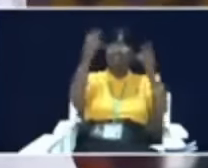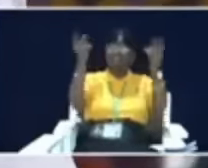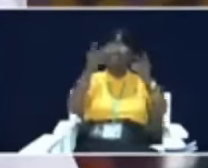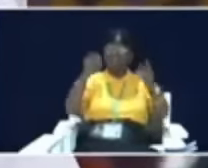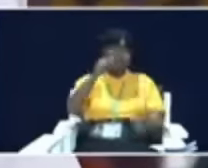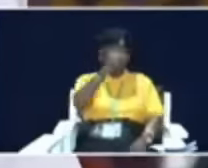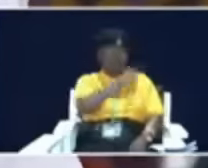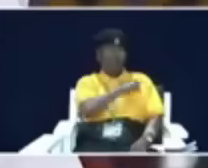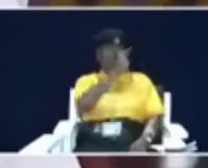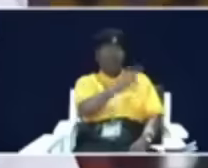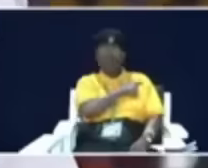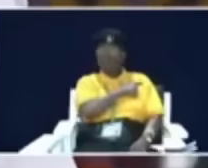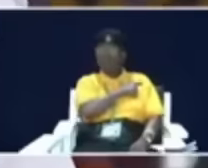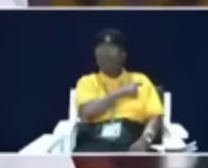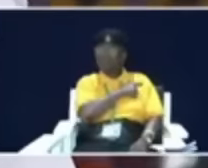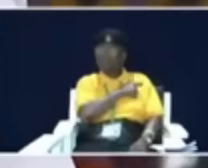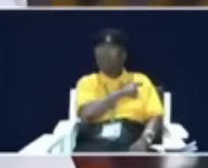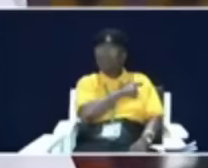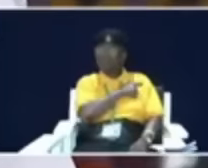Laziness.